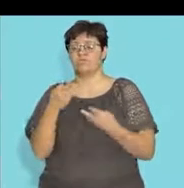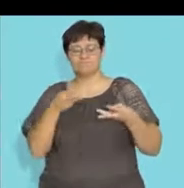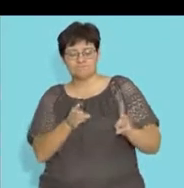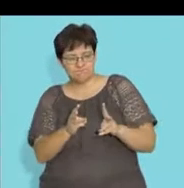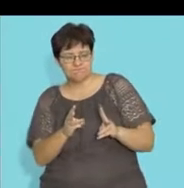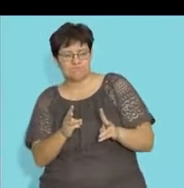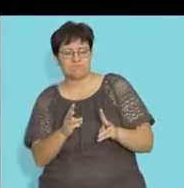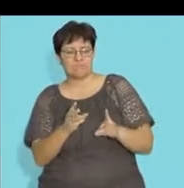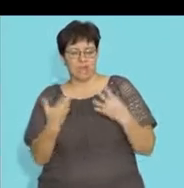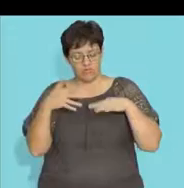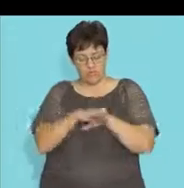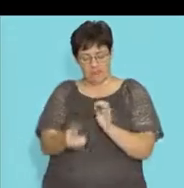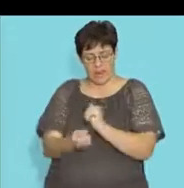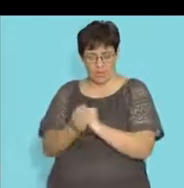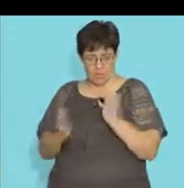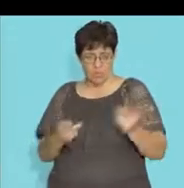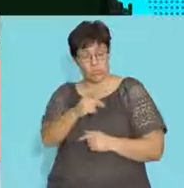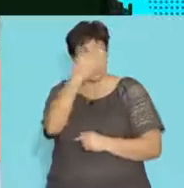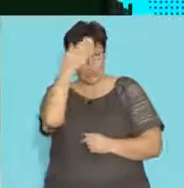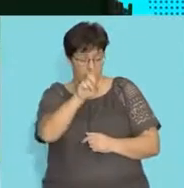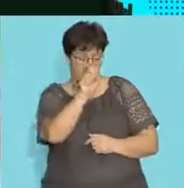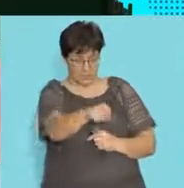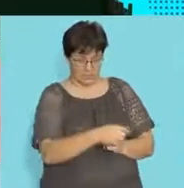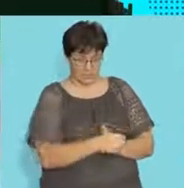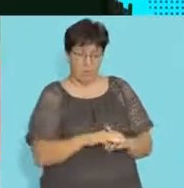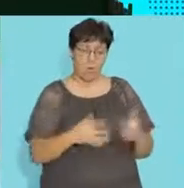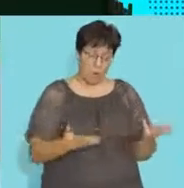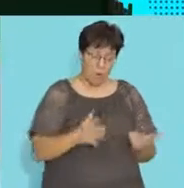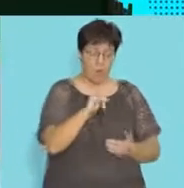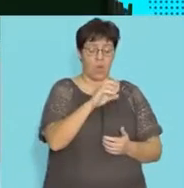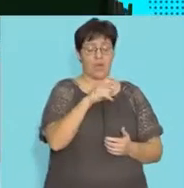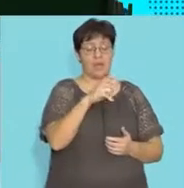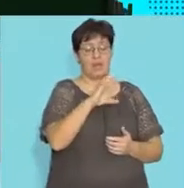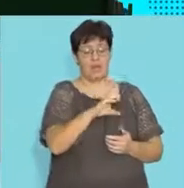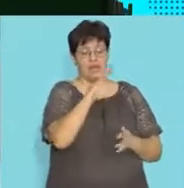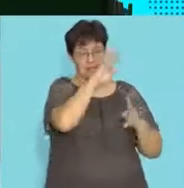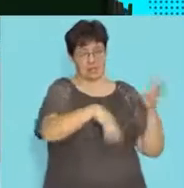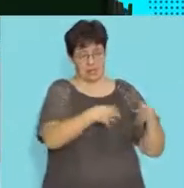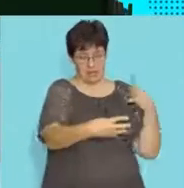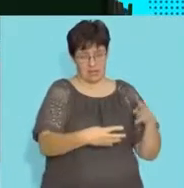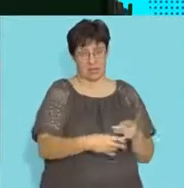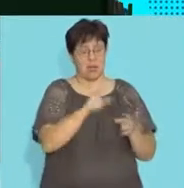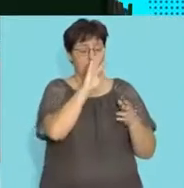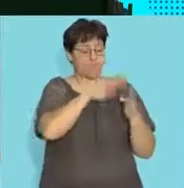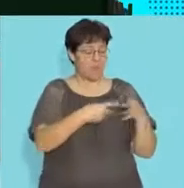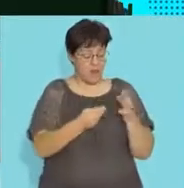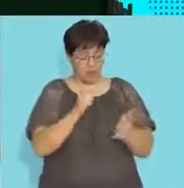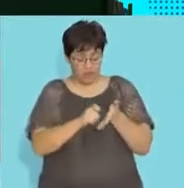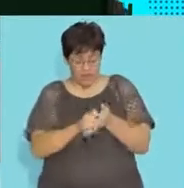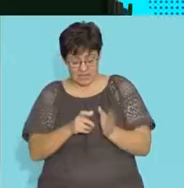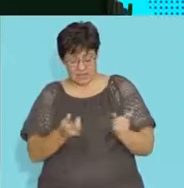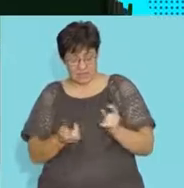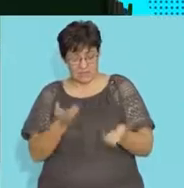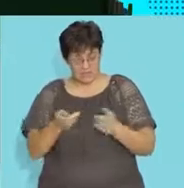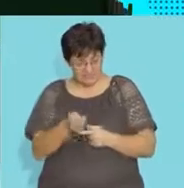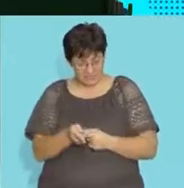Now, firstly, you must remember you need to know this, or you need to know your ionic table and to know how to write your formulae.